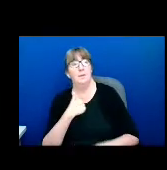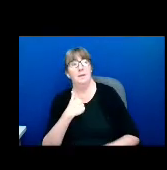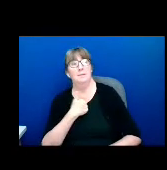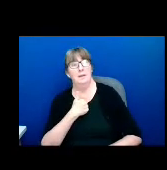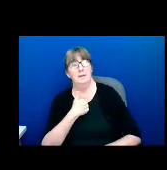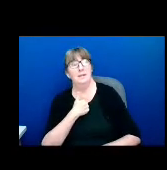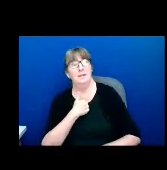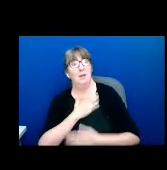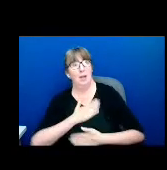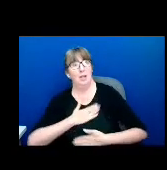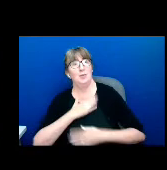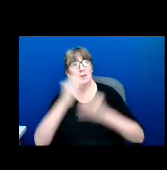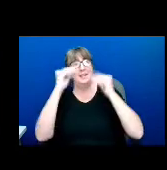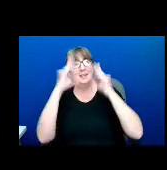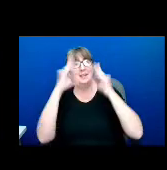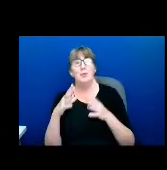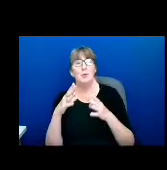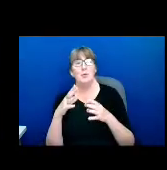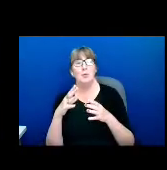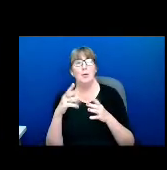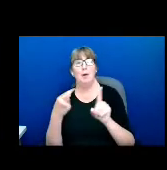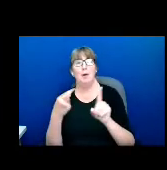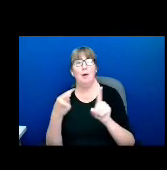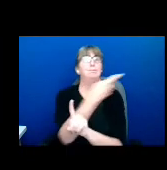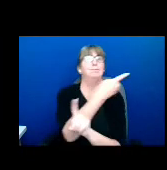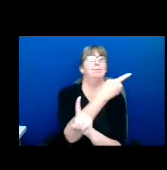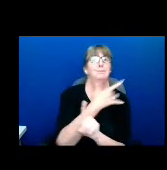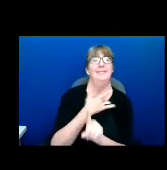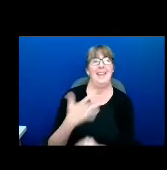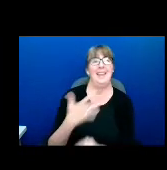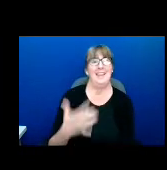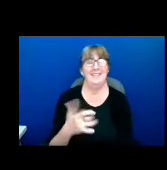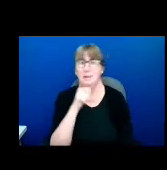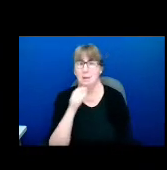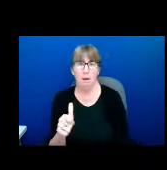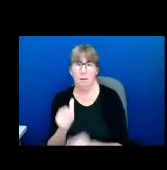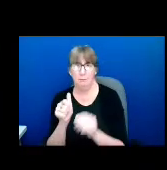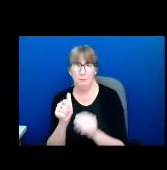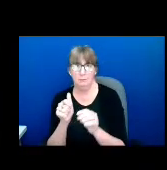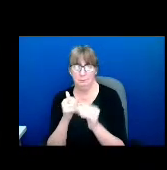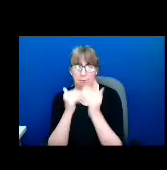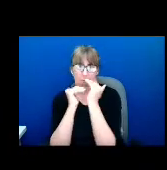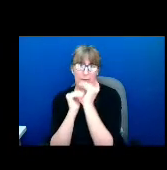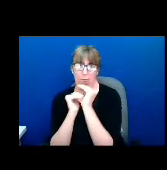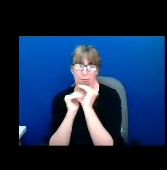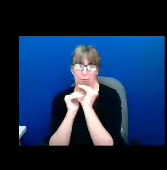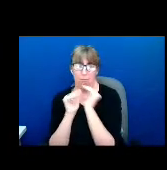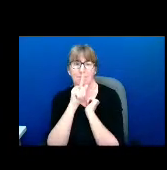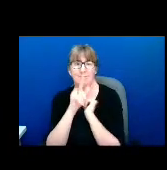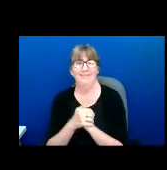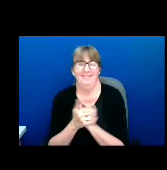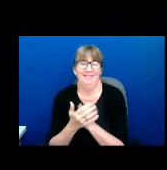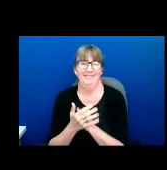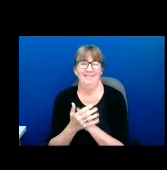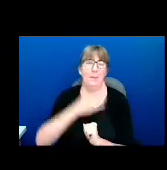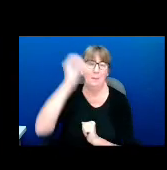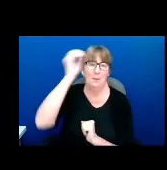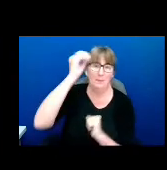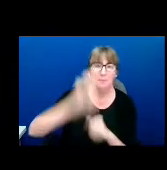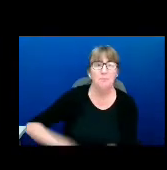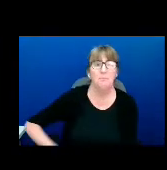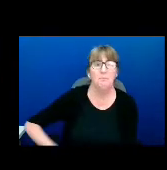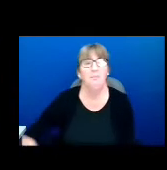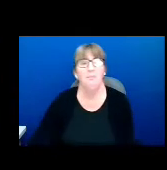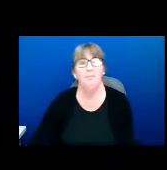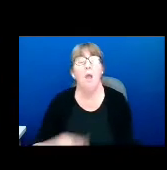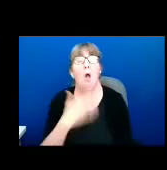So you can go on through the slides there. That's Bluestone State Park. Once again, they were doing work like that this morning with the leaf blowers.